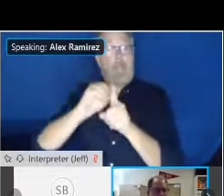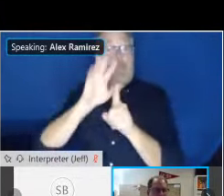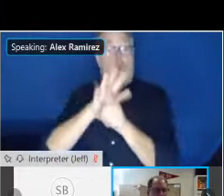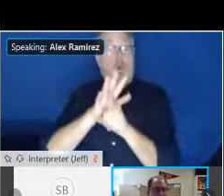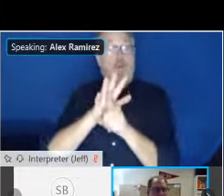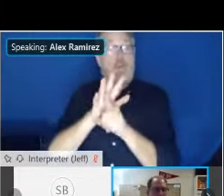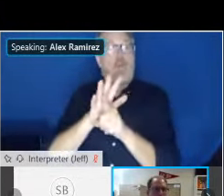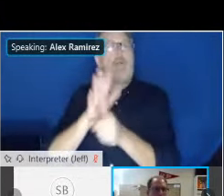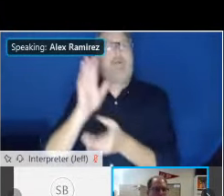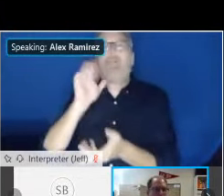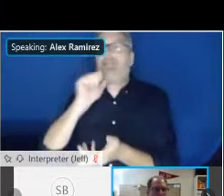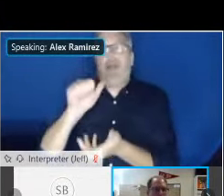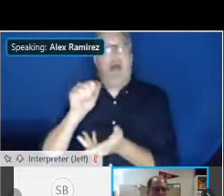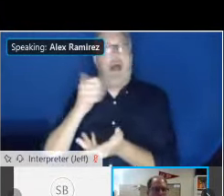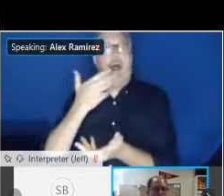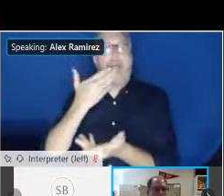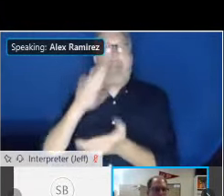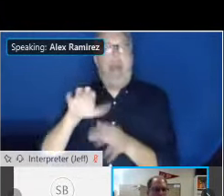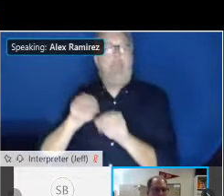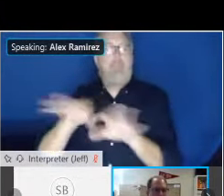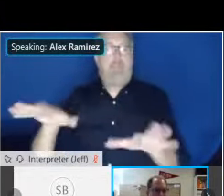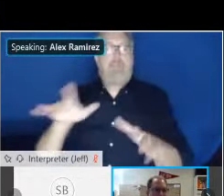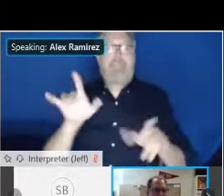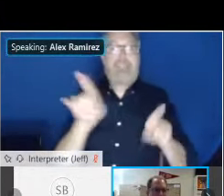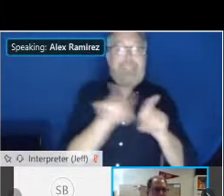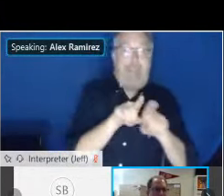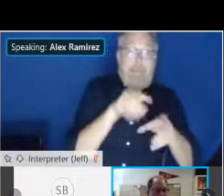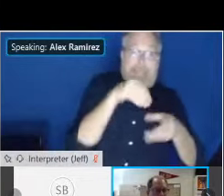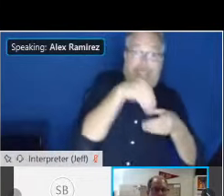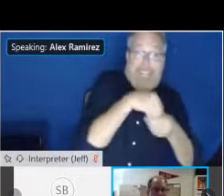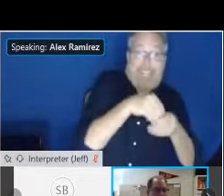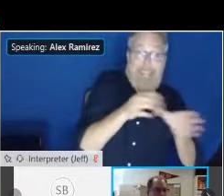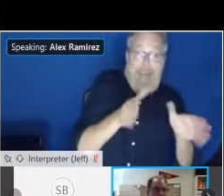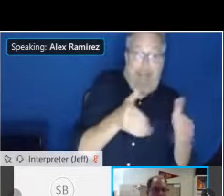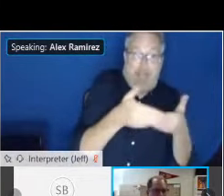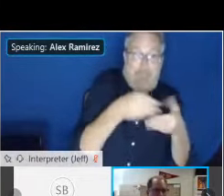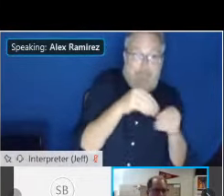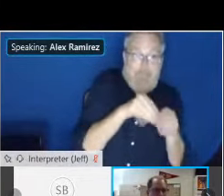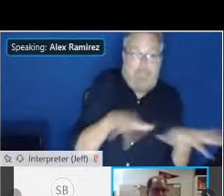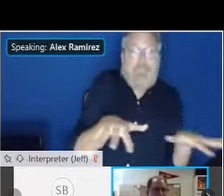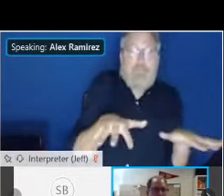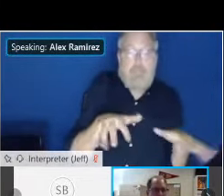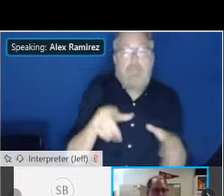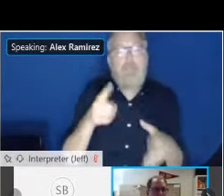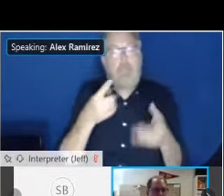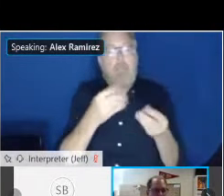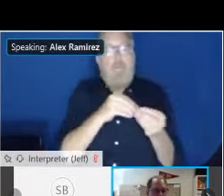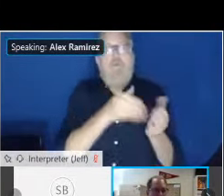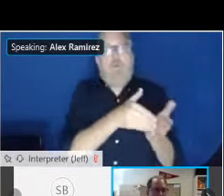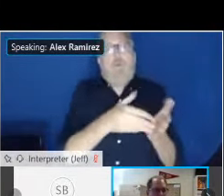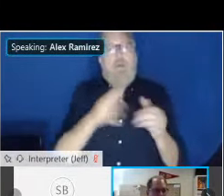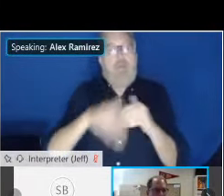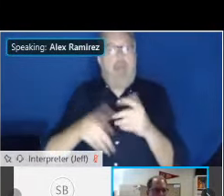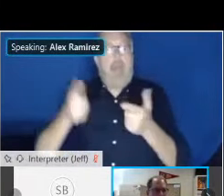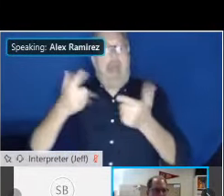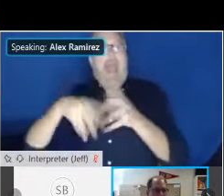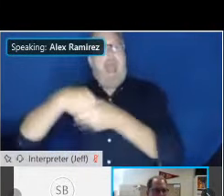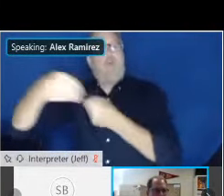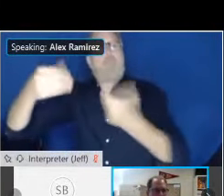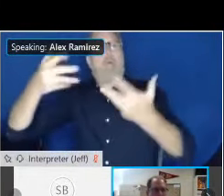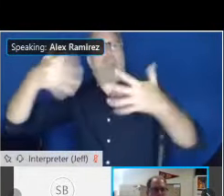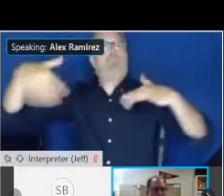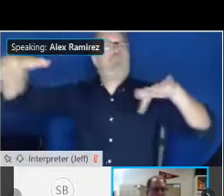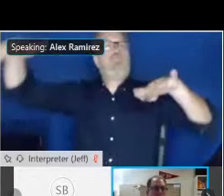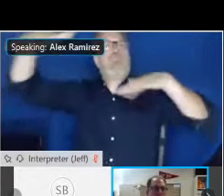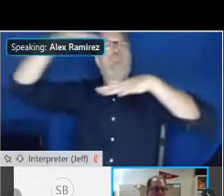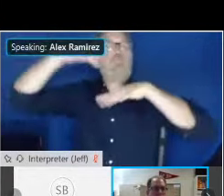than indoors, and that outdoors, as we're walking by someone, the data continues to tell us that is not a risk for